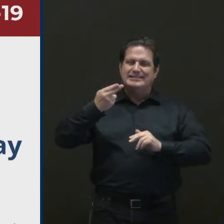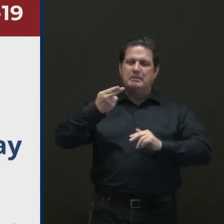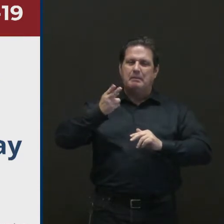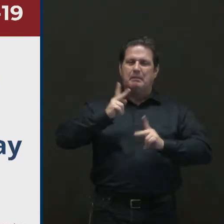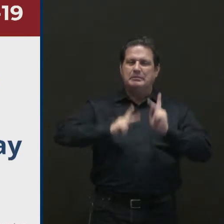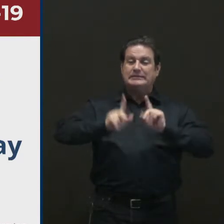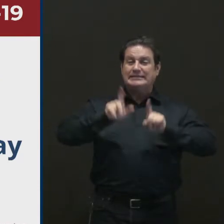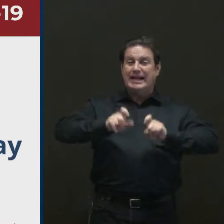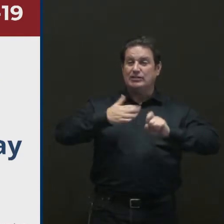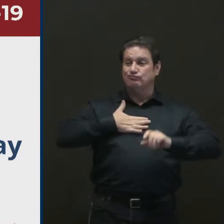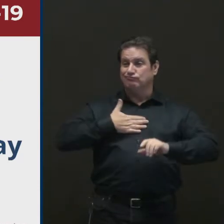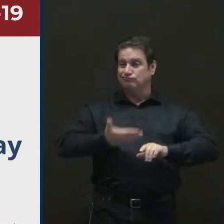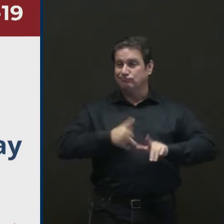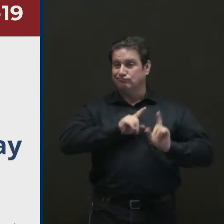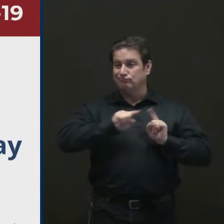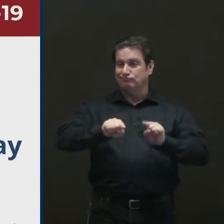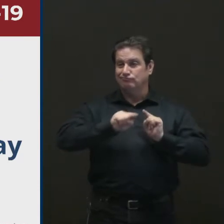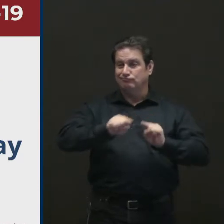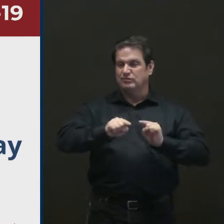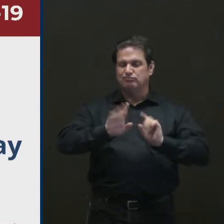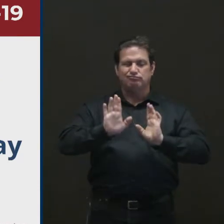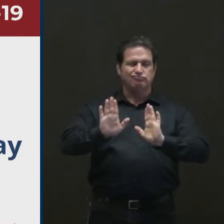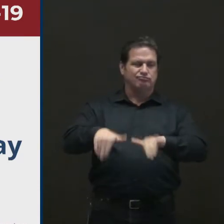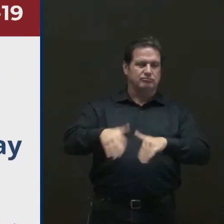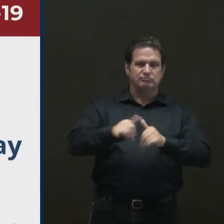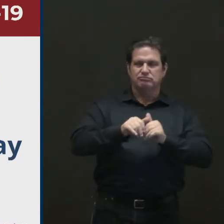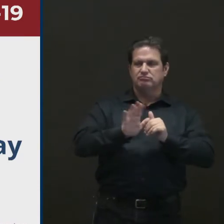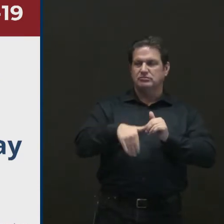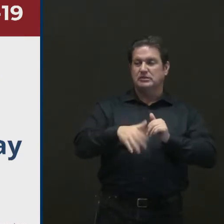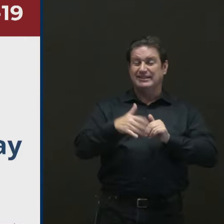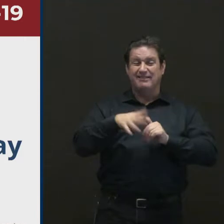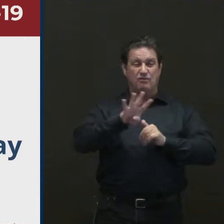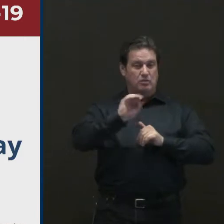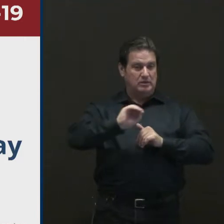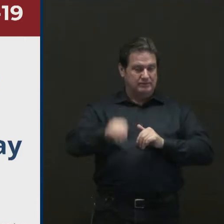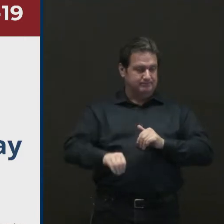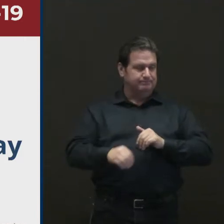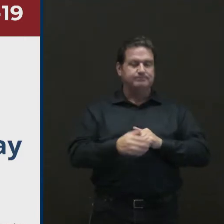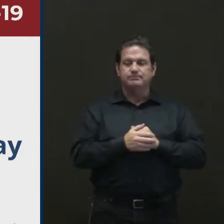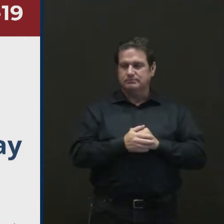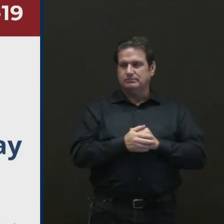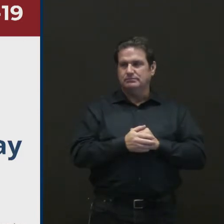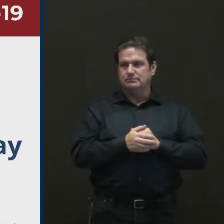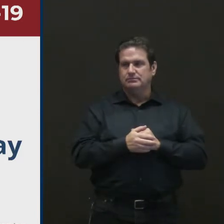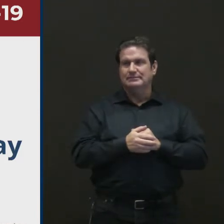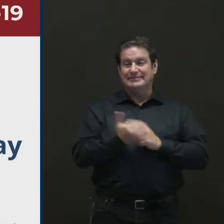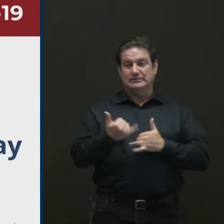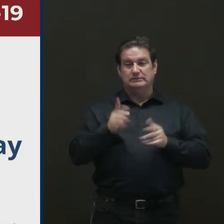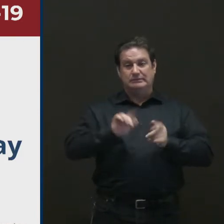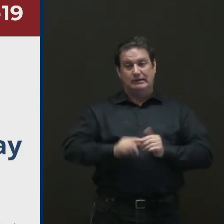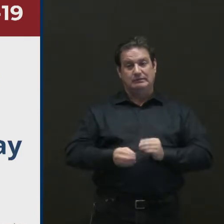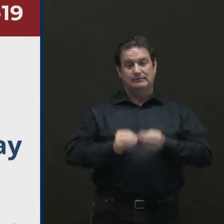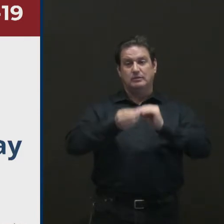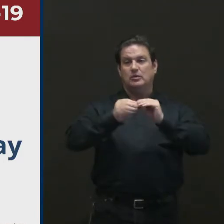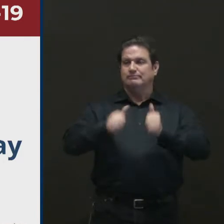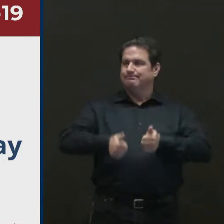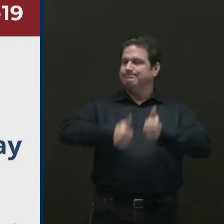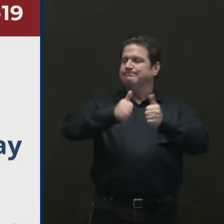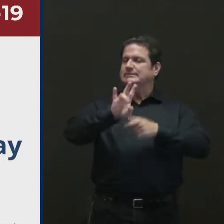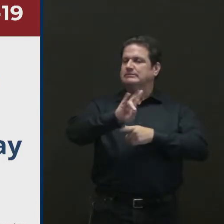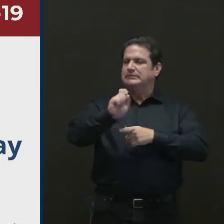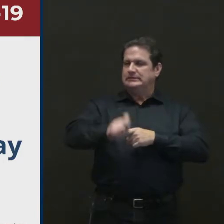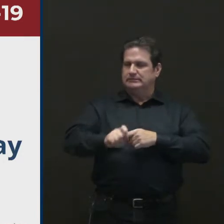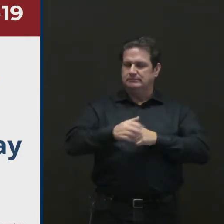it's driving the percent up from in the mid 4%, AJ, to 7.1%. Each